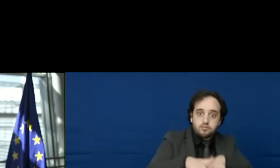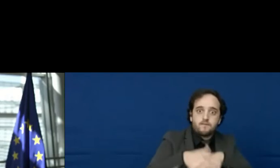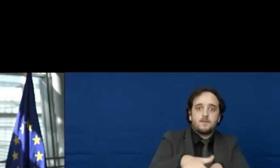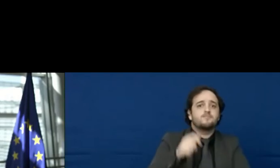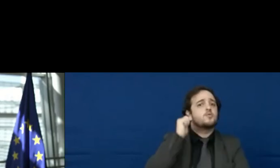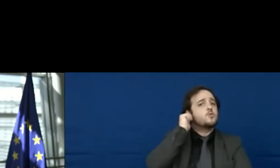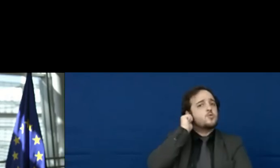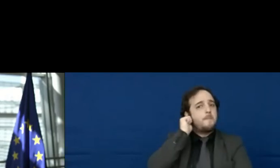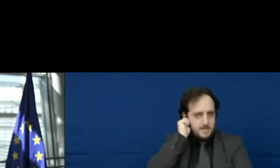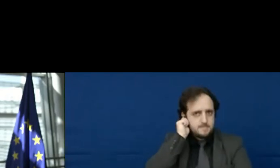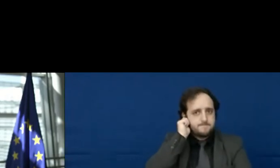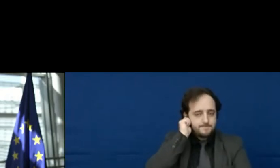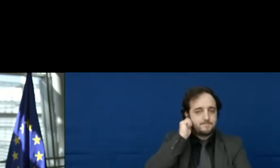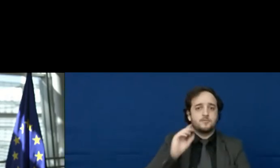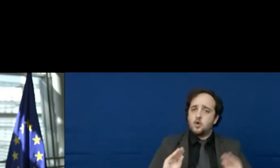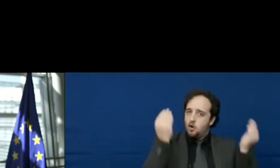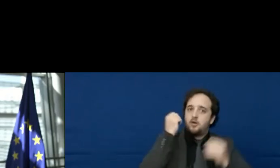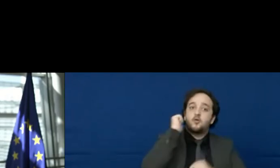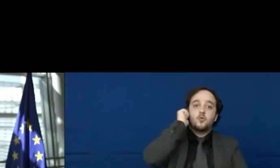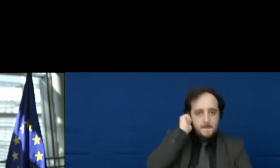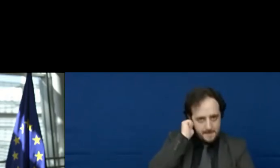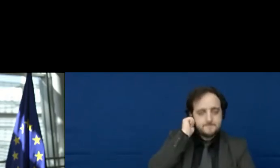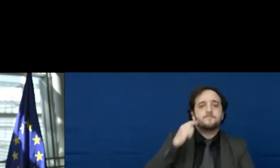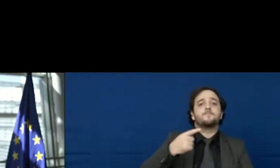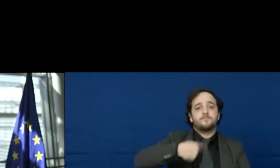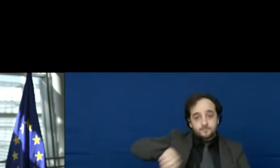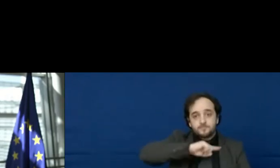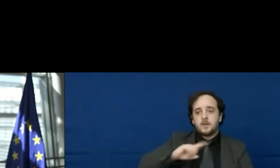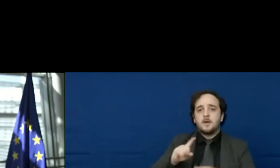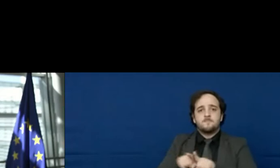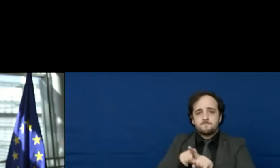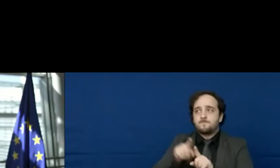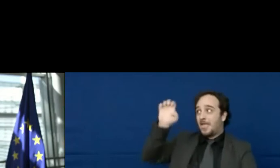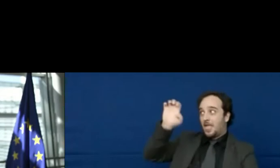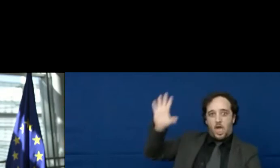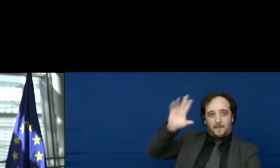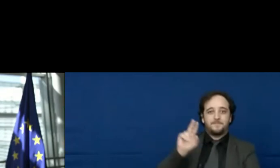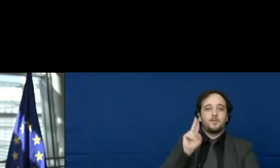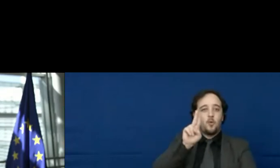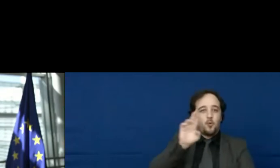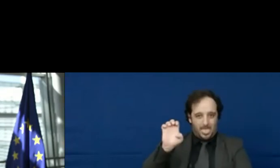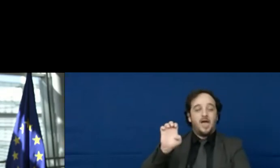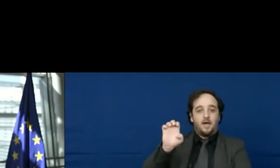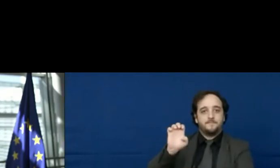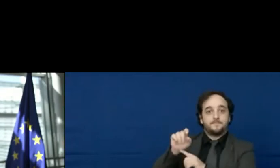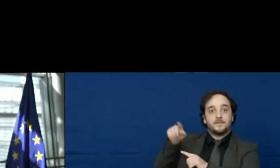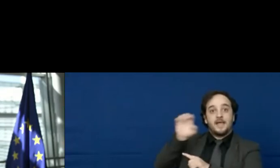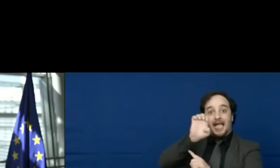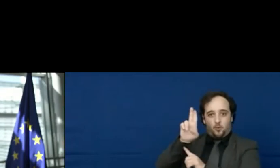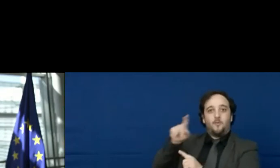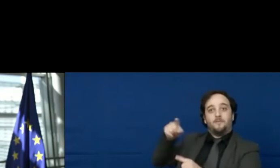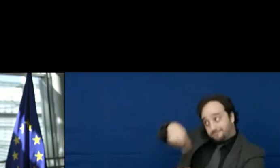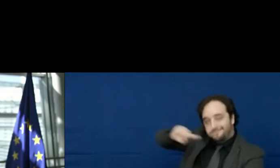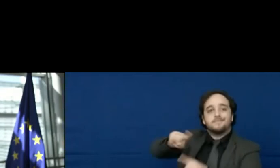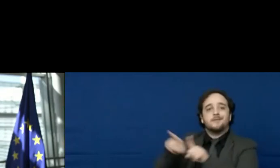EU-UN Spotlight Initiative. We believe in a transformative and comprehensive approach which